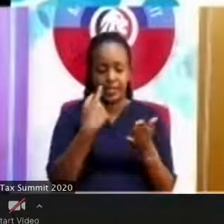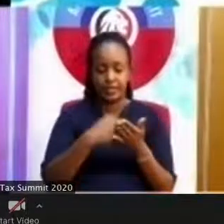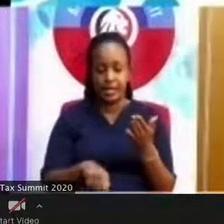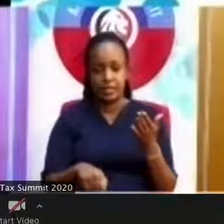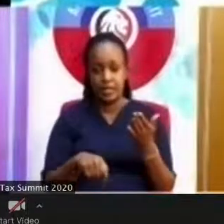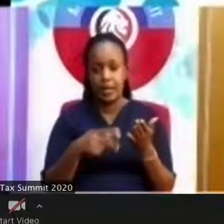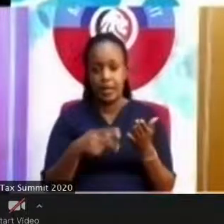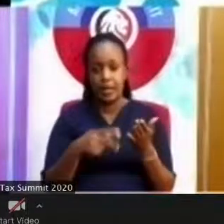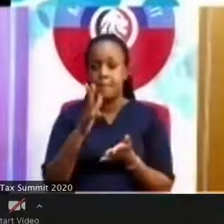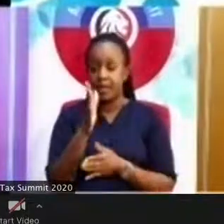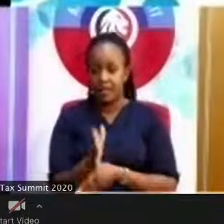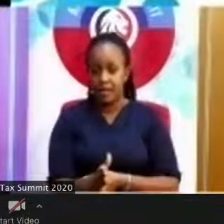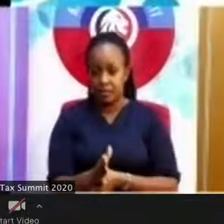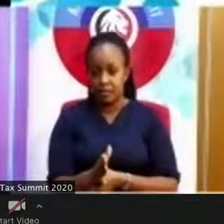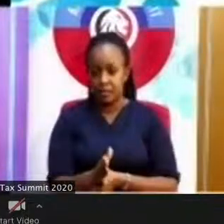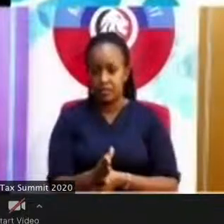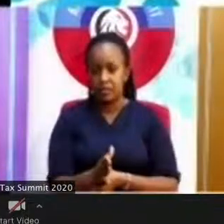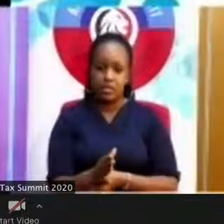of their location.